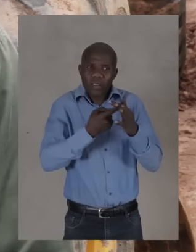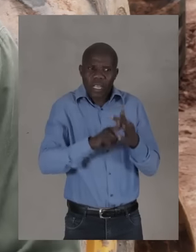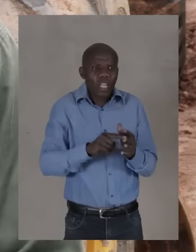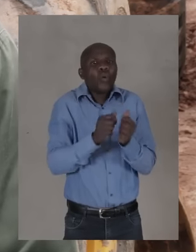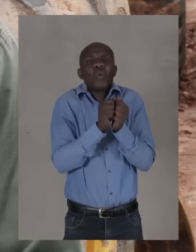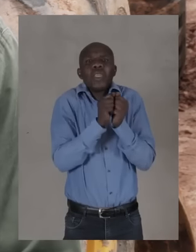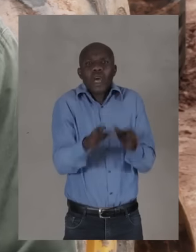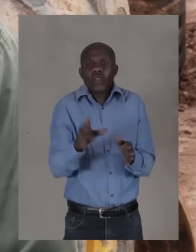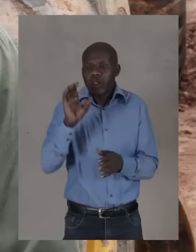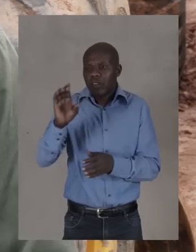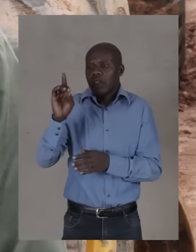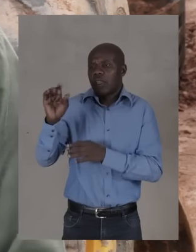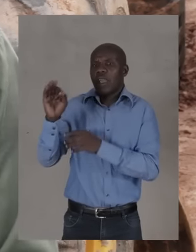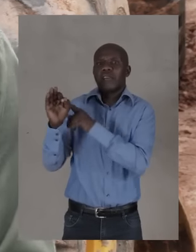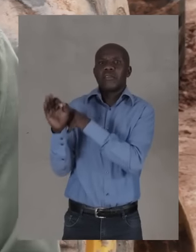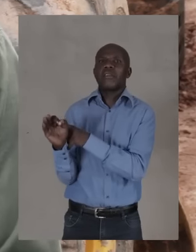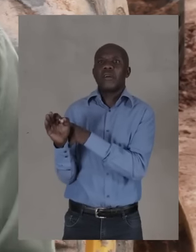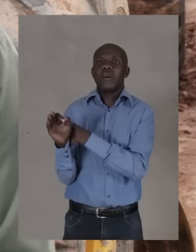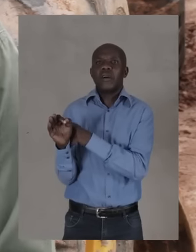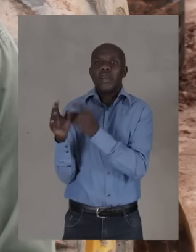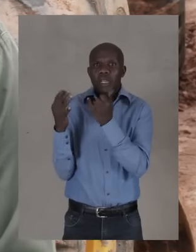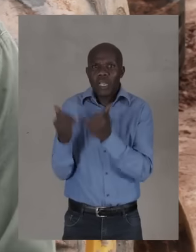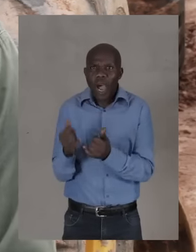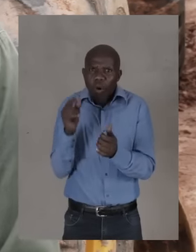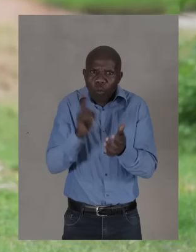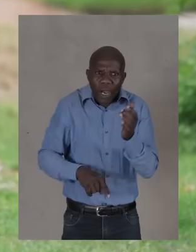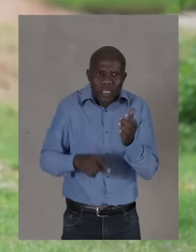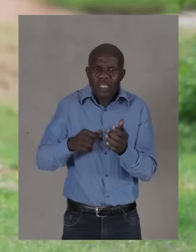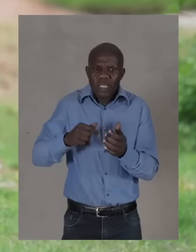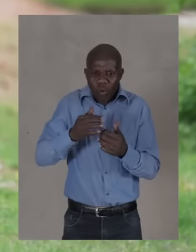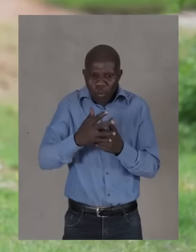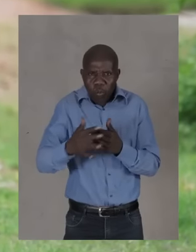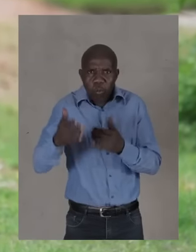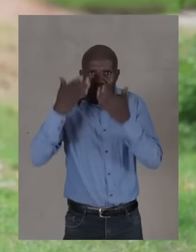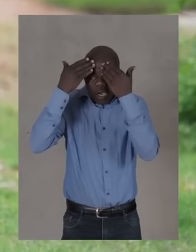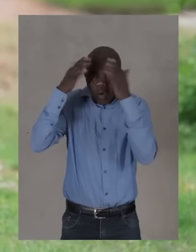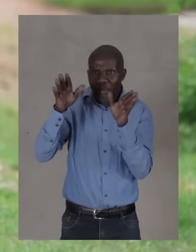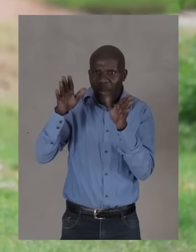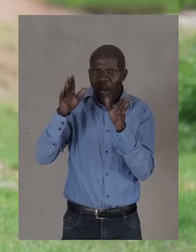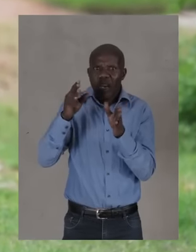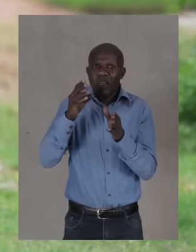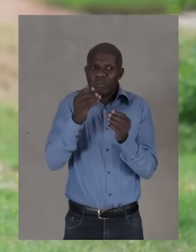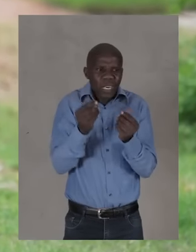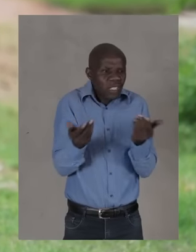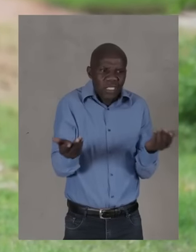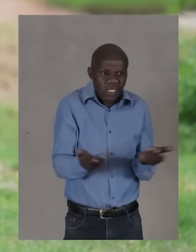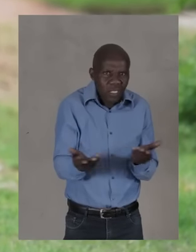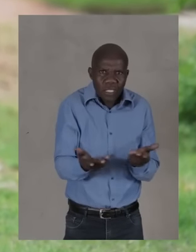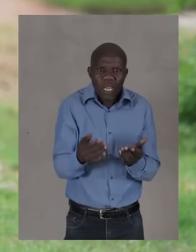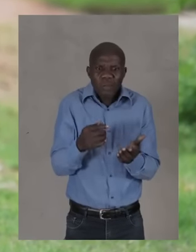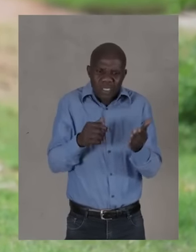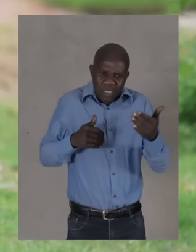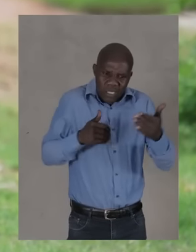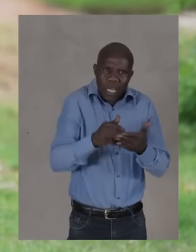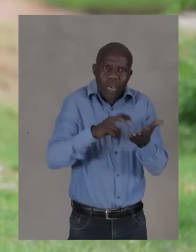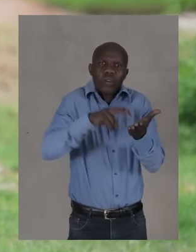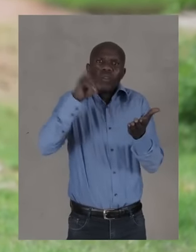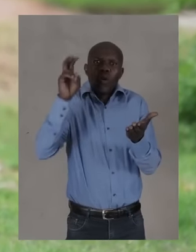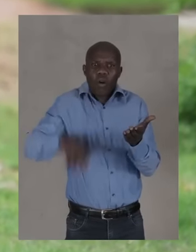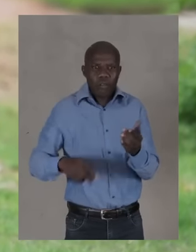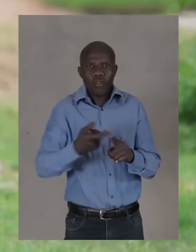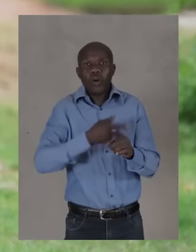the CDF bursary. When my dad came to realize that there is no money, I was